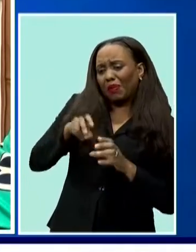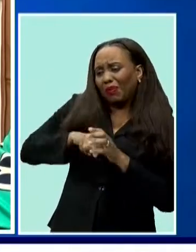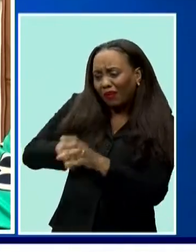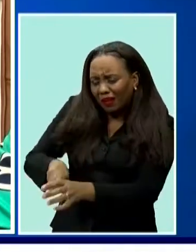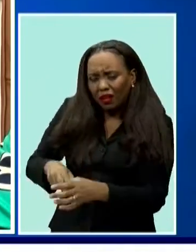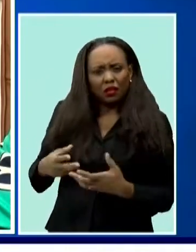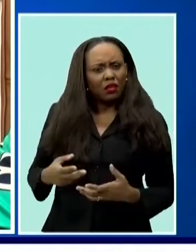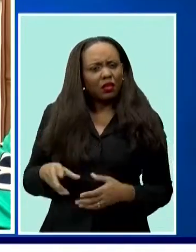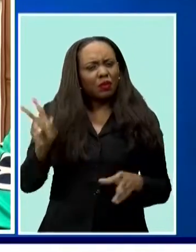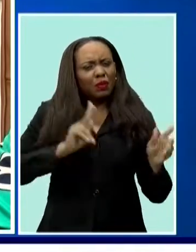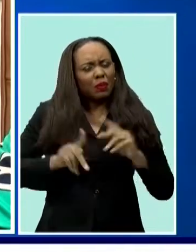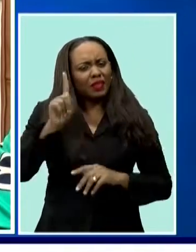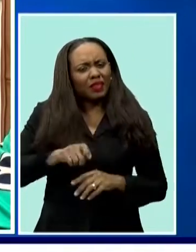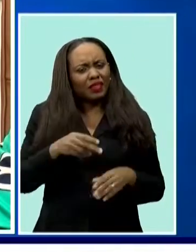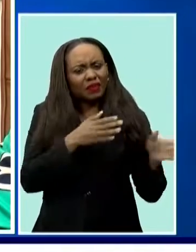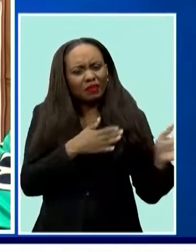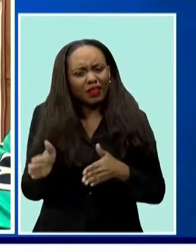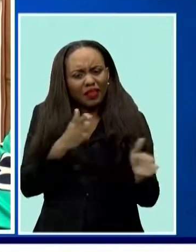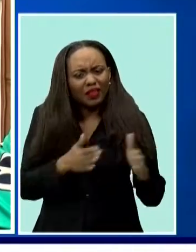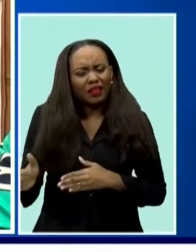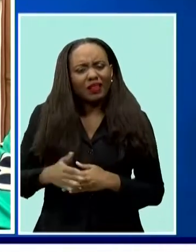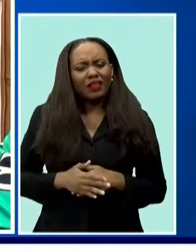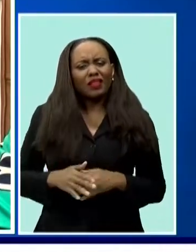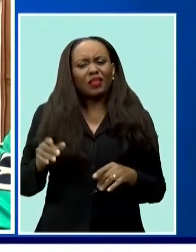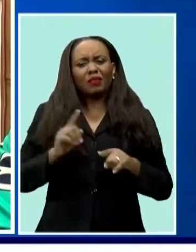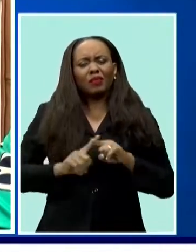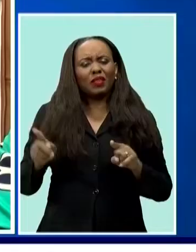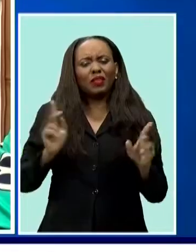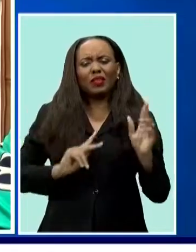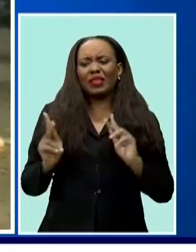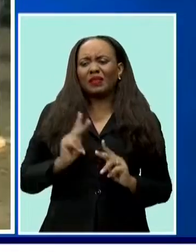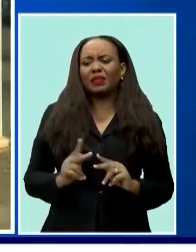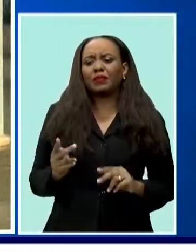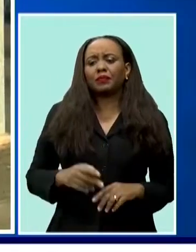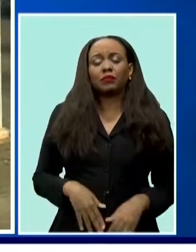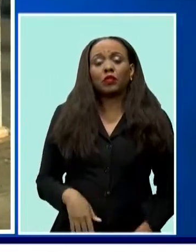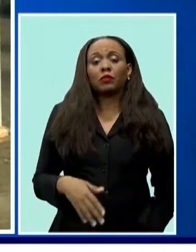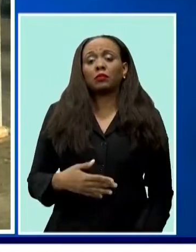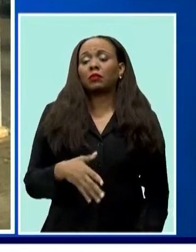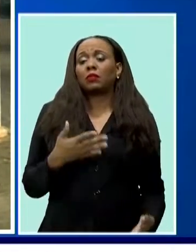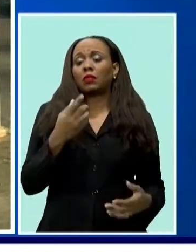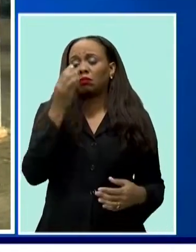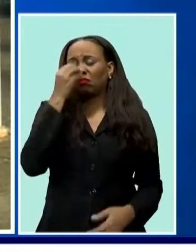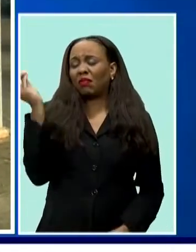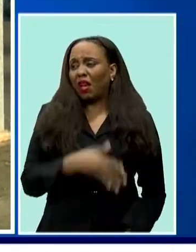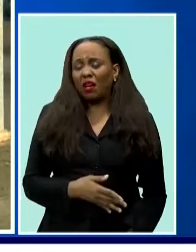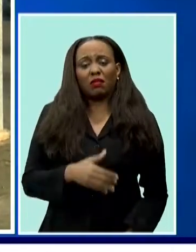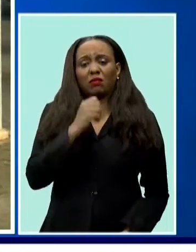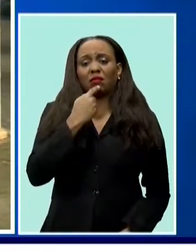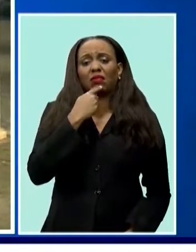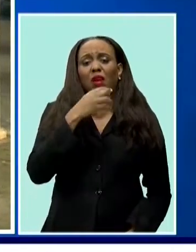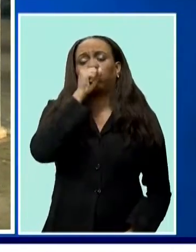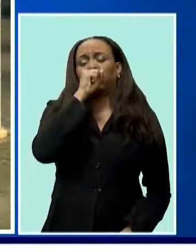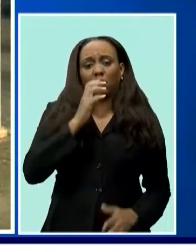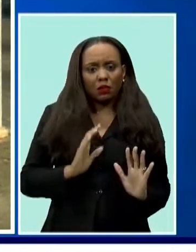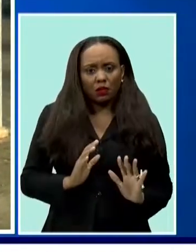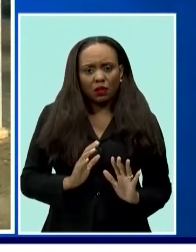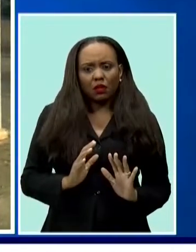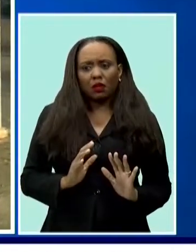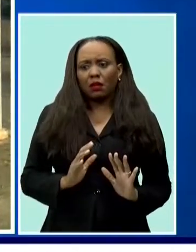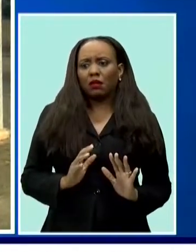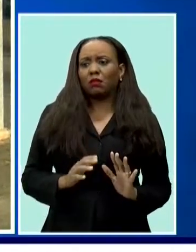their lives. But this insensitive nonsense of just not saying nothing and then putting them to stay in